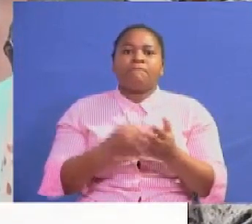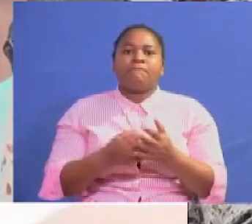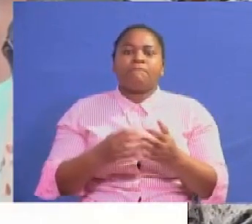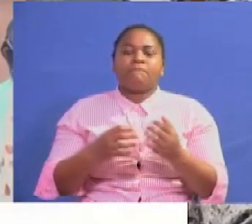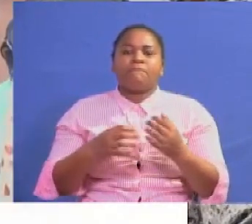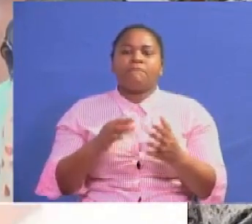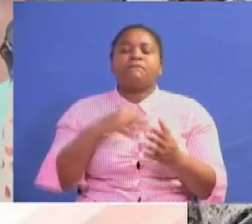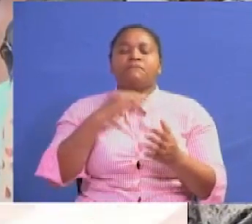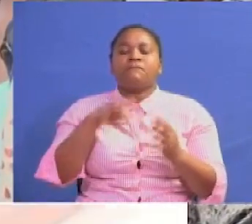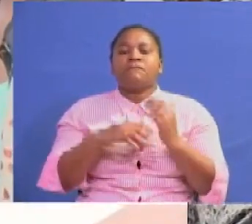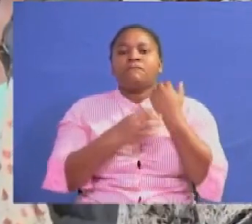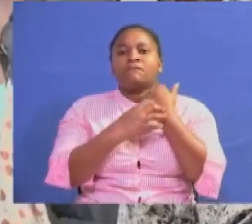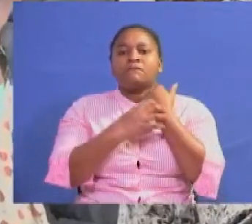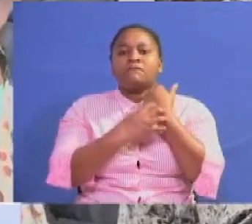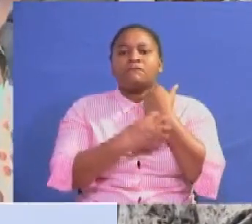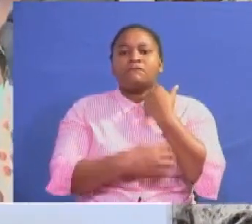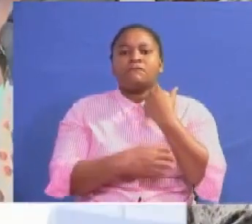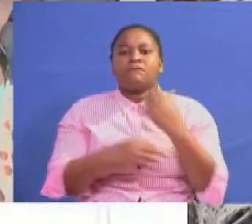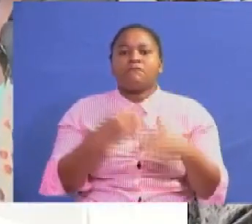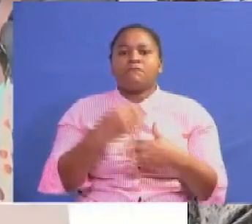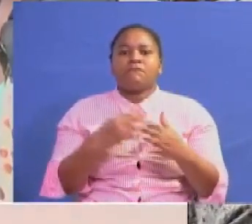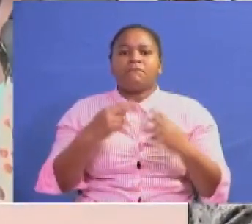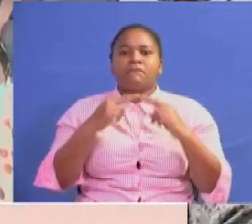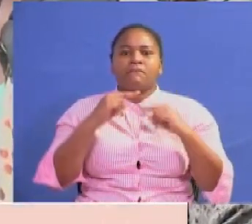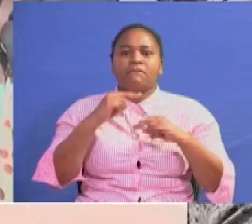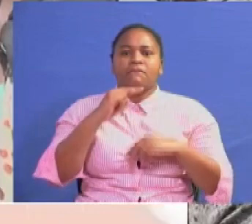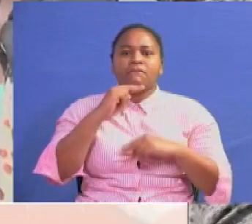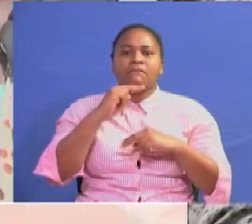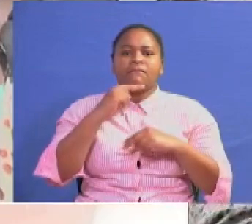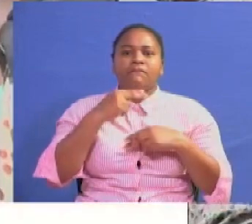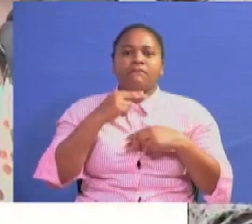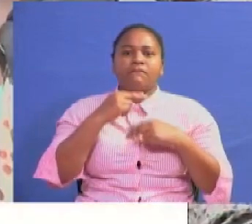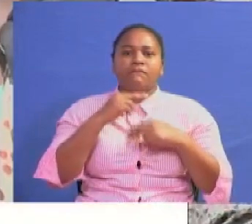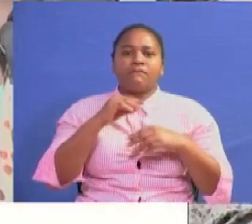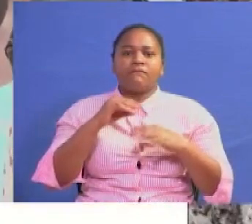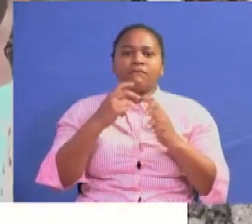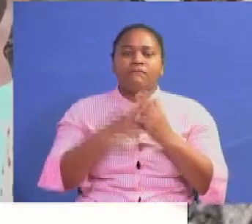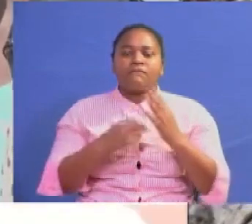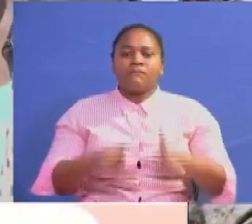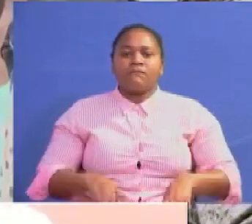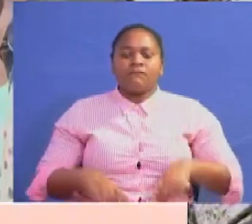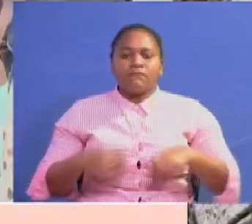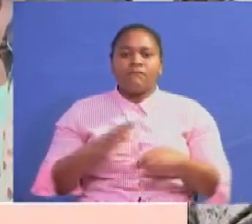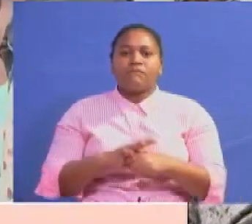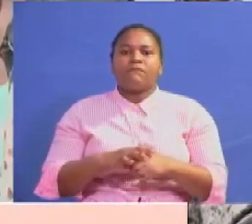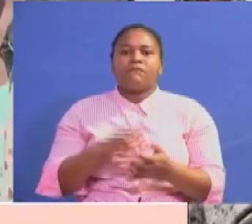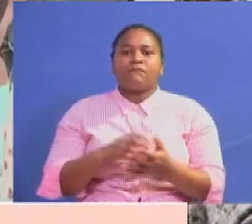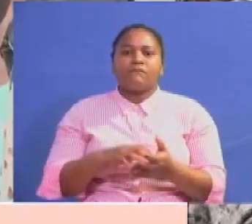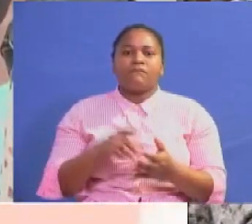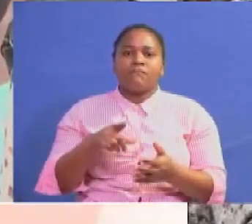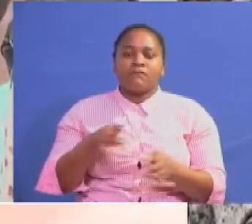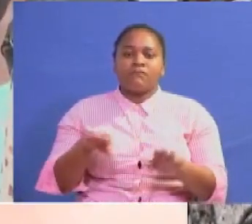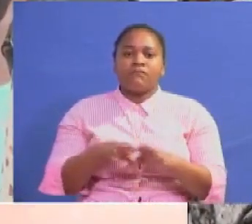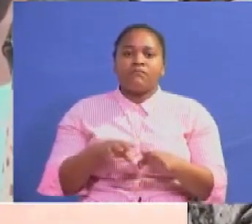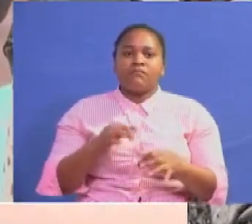poverty. We are facing high cost of living. There is increased cases of now. The Lake Region